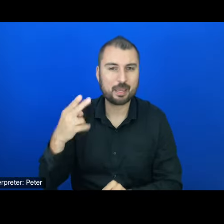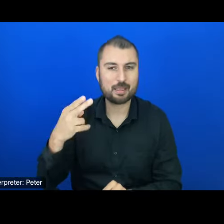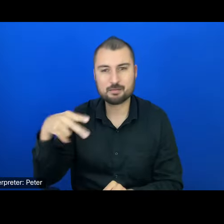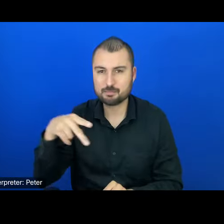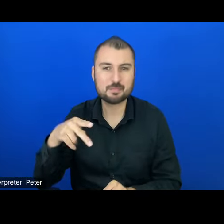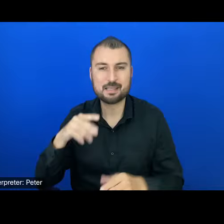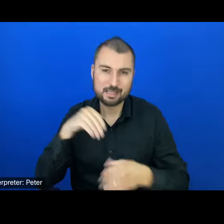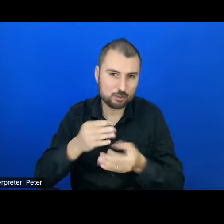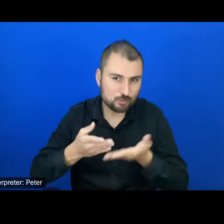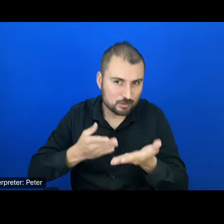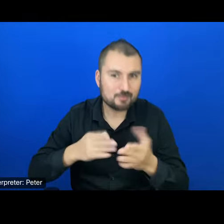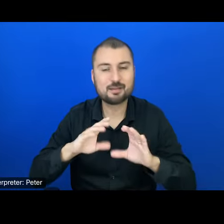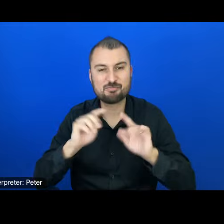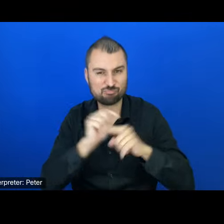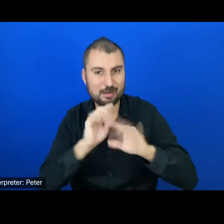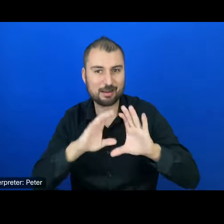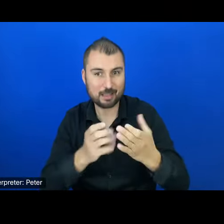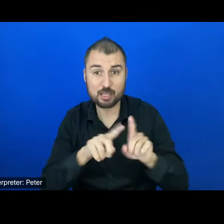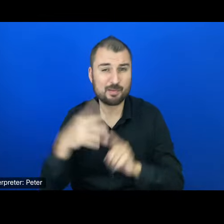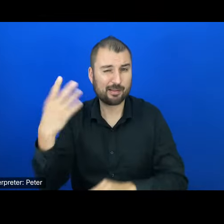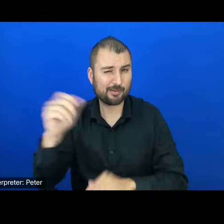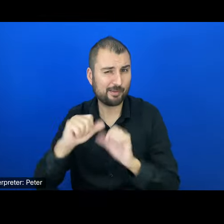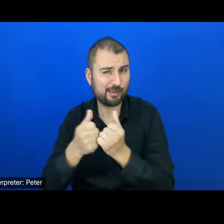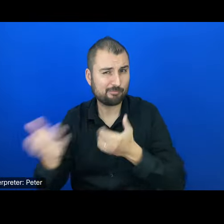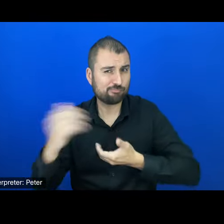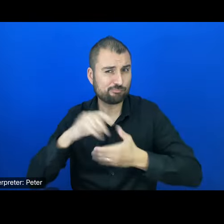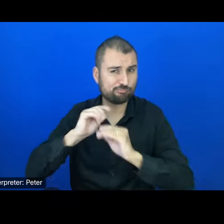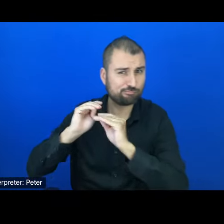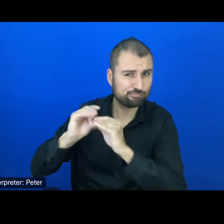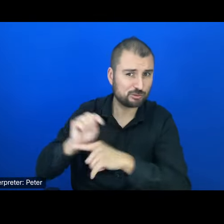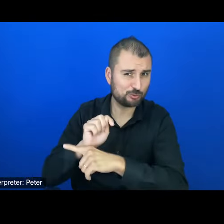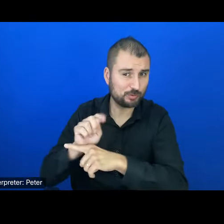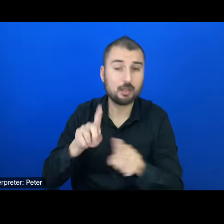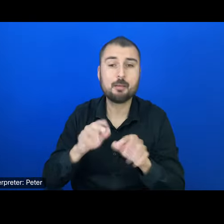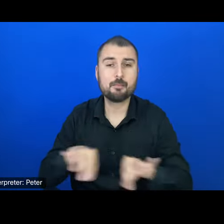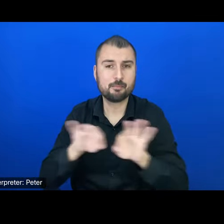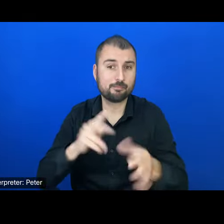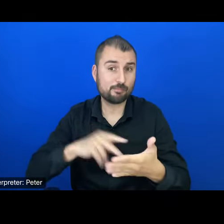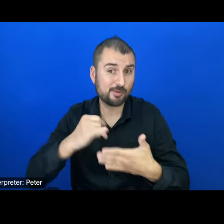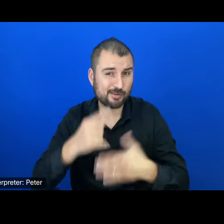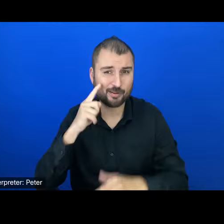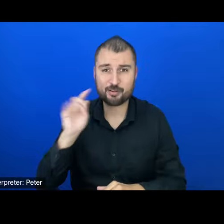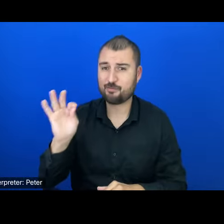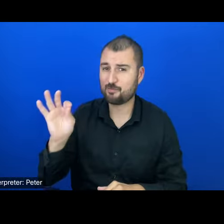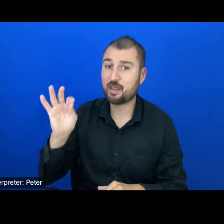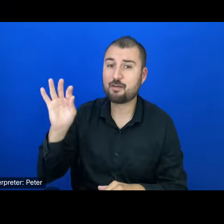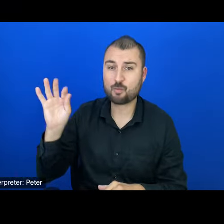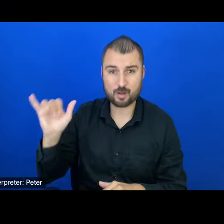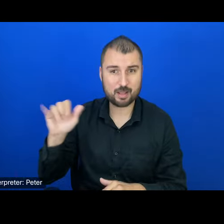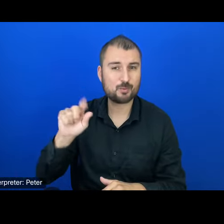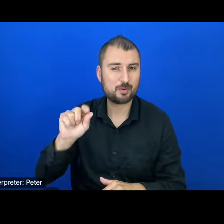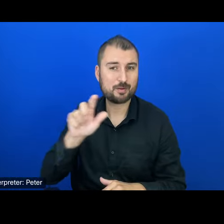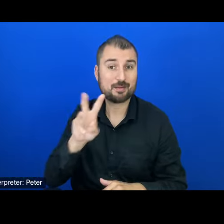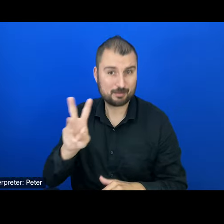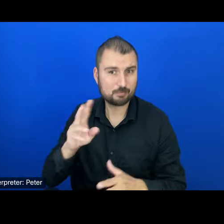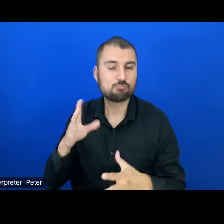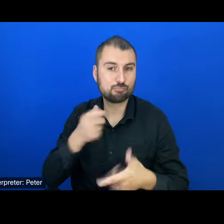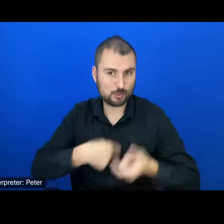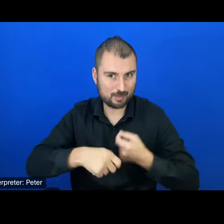classes, and training among outside agencies. Major projects in FY 2026 include replacement